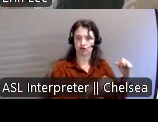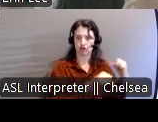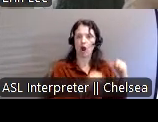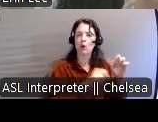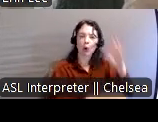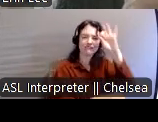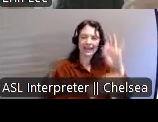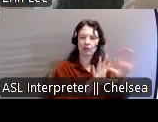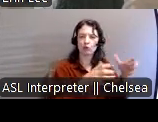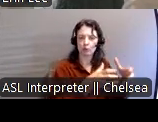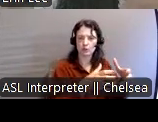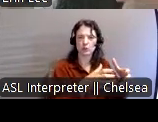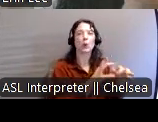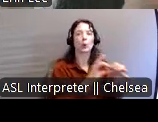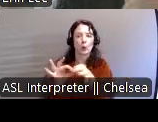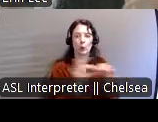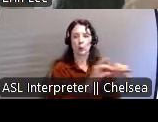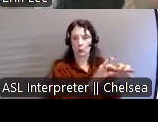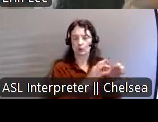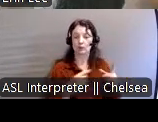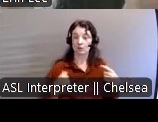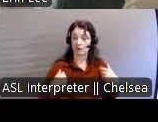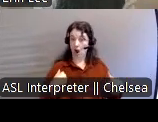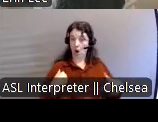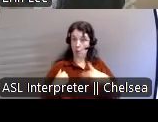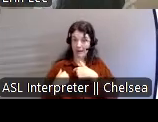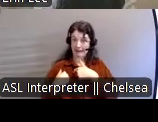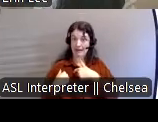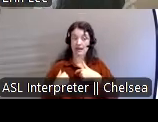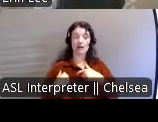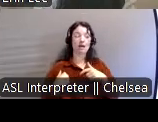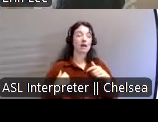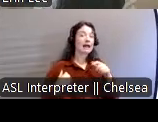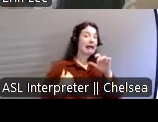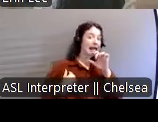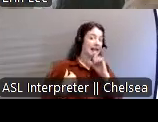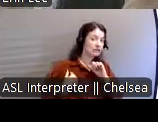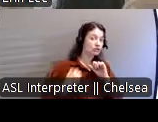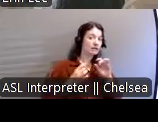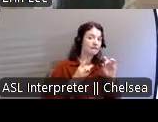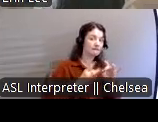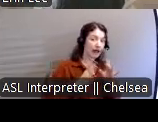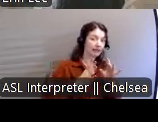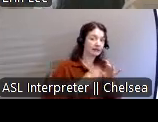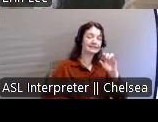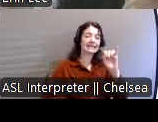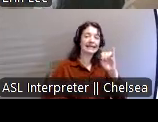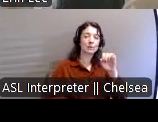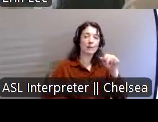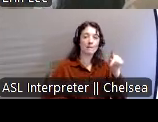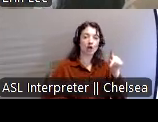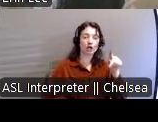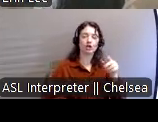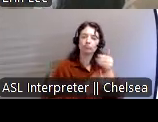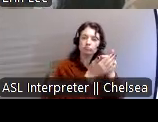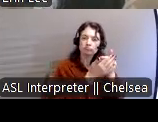to think about. Are we inserting aging and violence in intimate partner relationships, in elder relationships